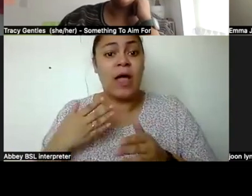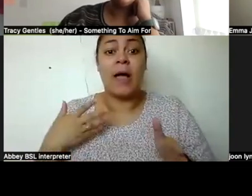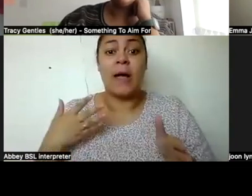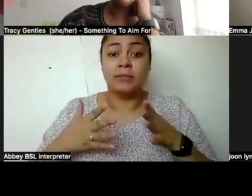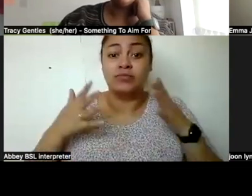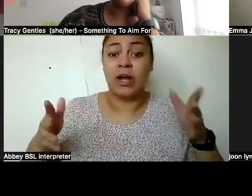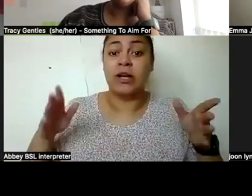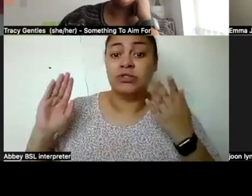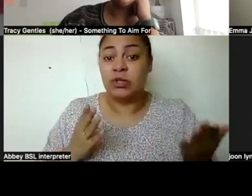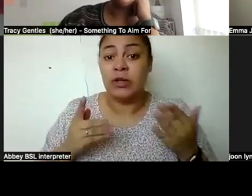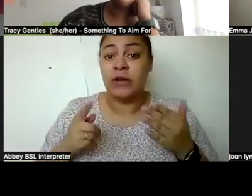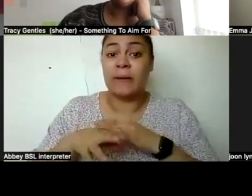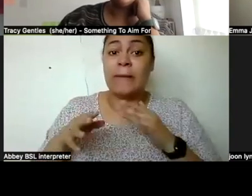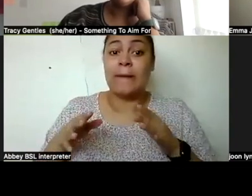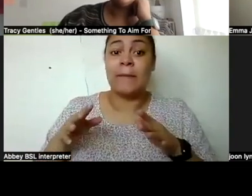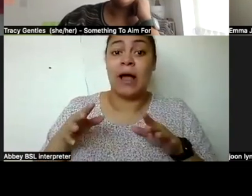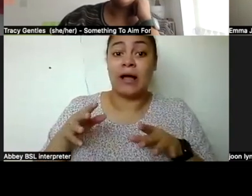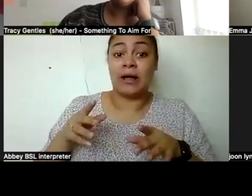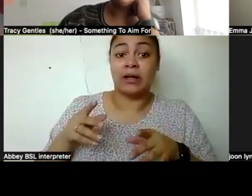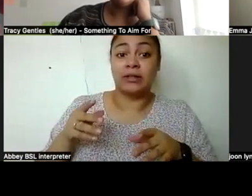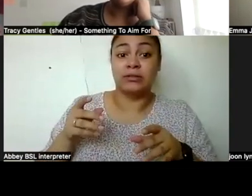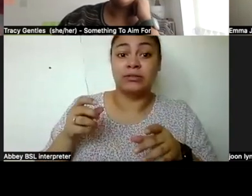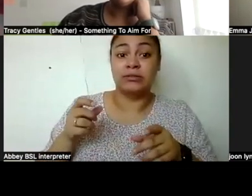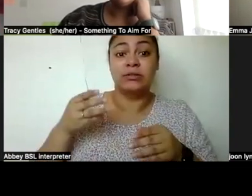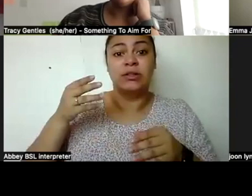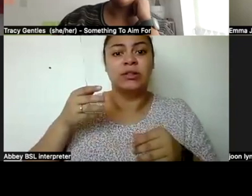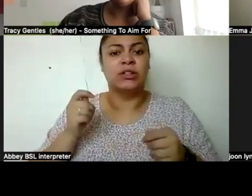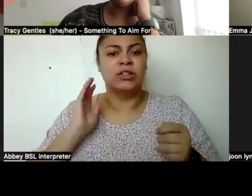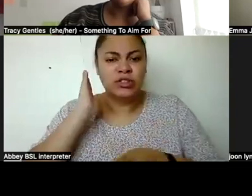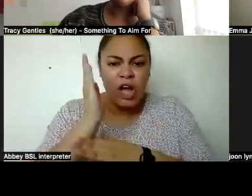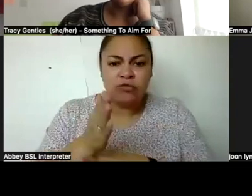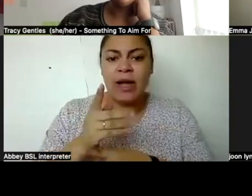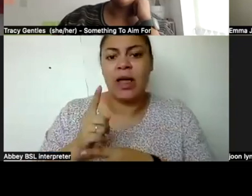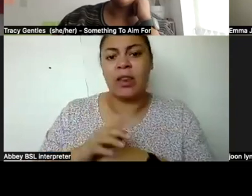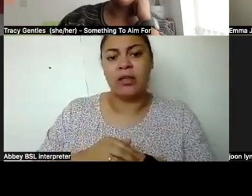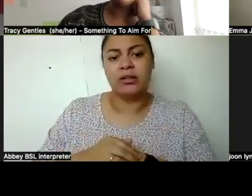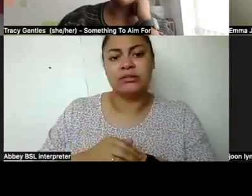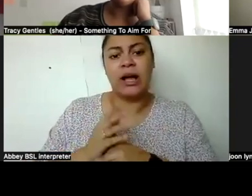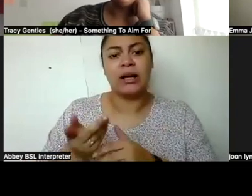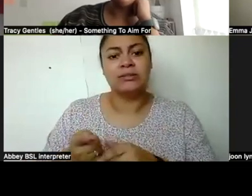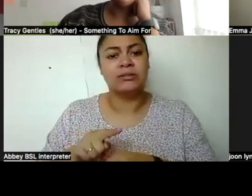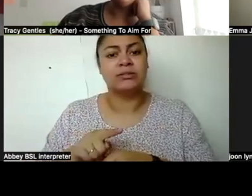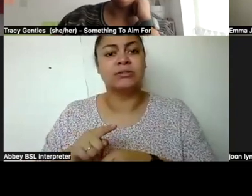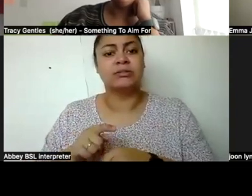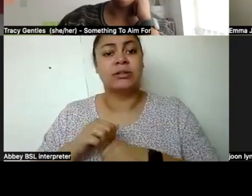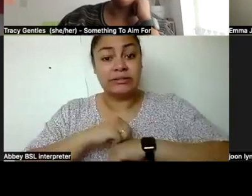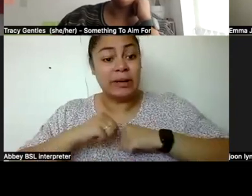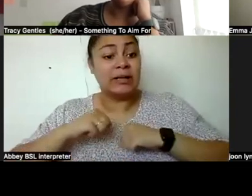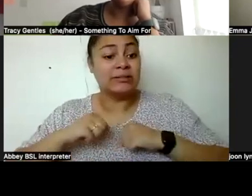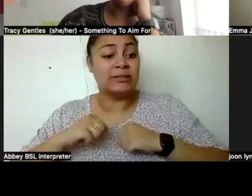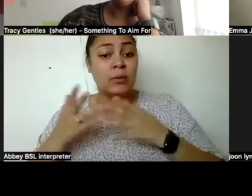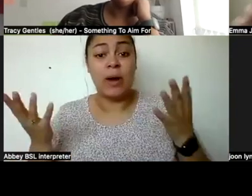in my nature by dialogue doing directness and being in spaces